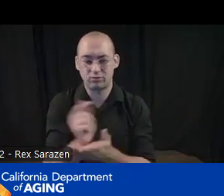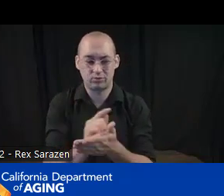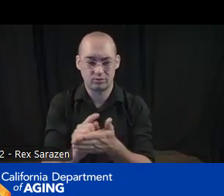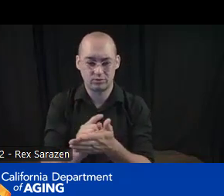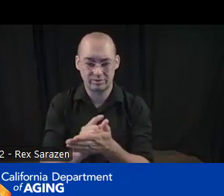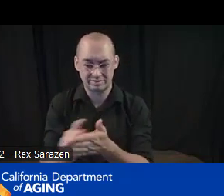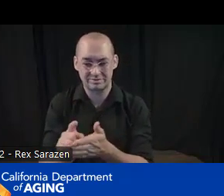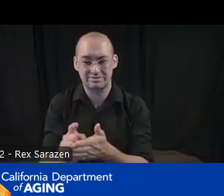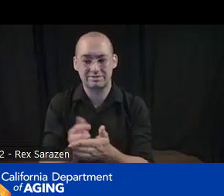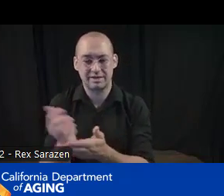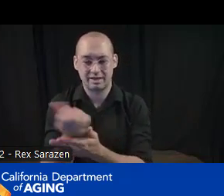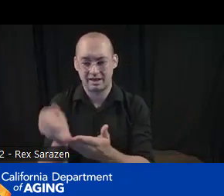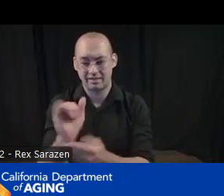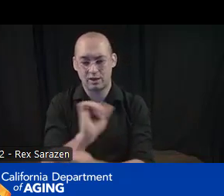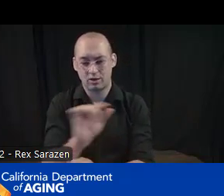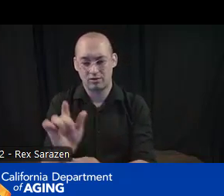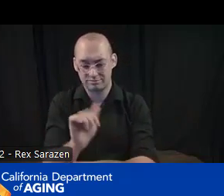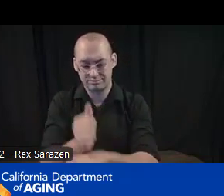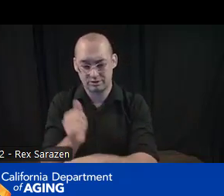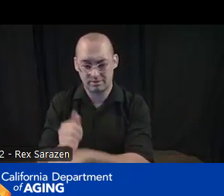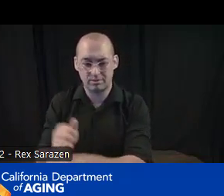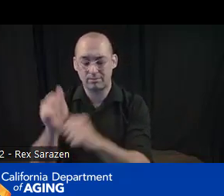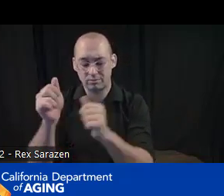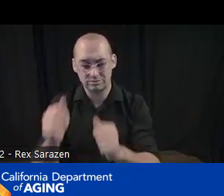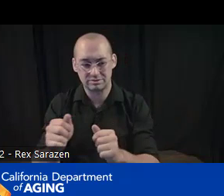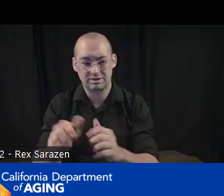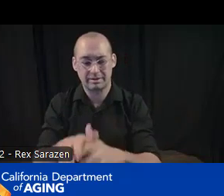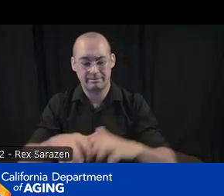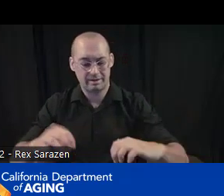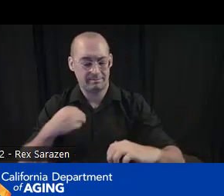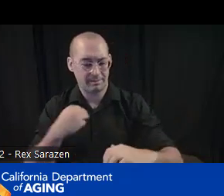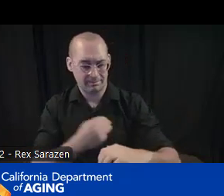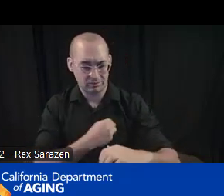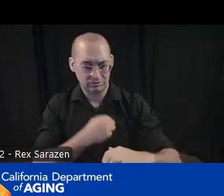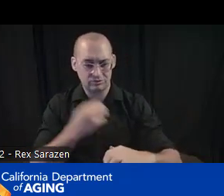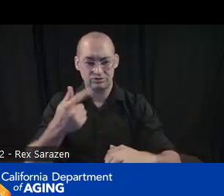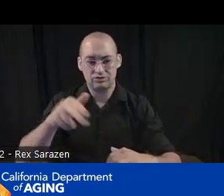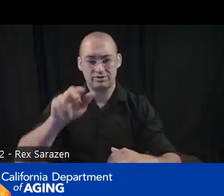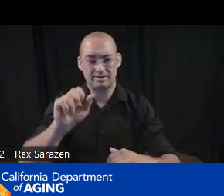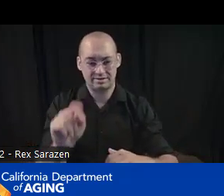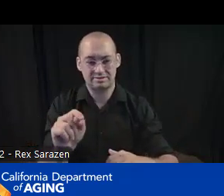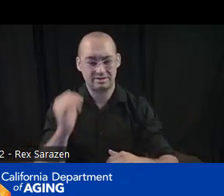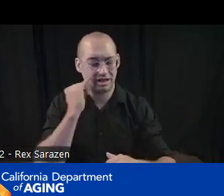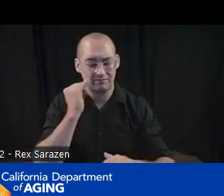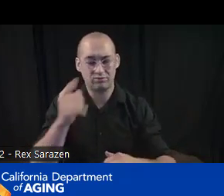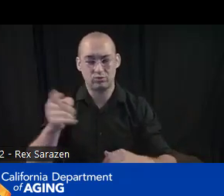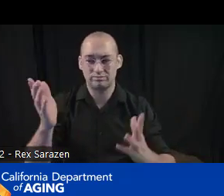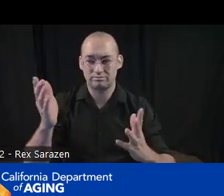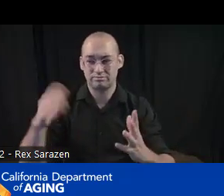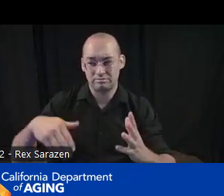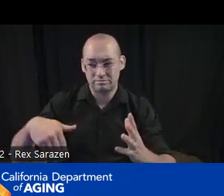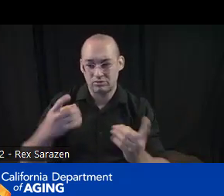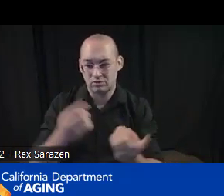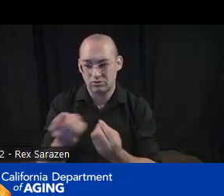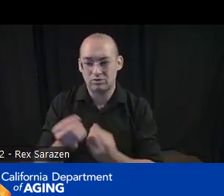all squared away for posting. And committee members and guests, if you have yet to do so, please